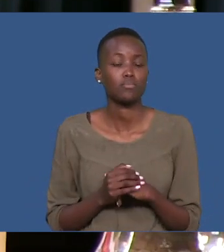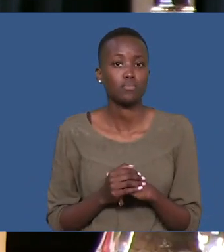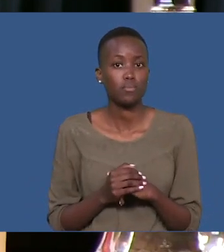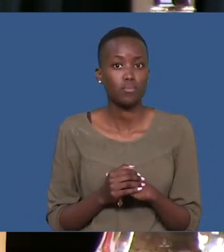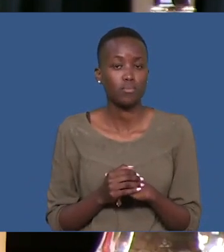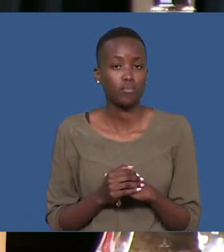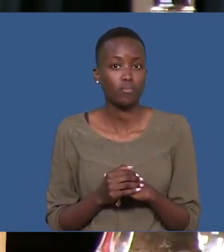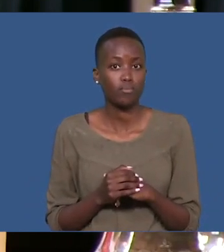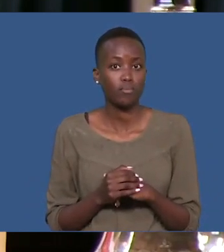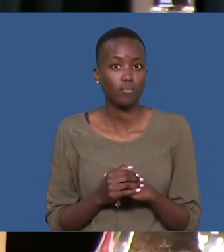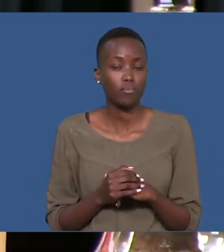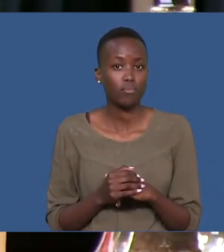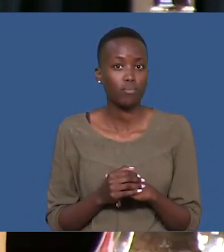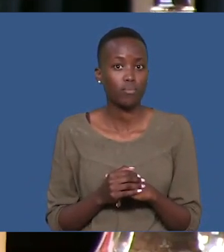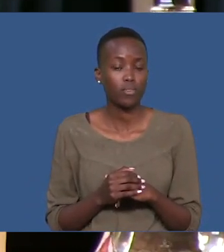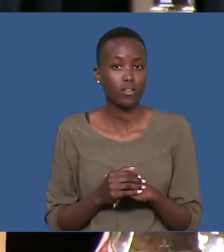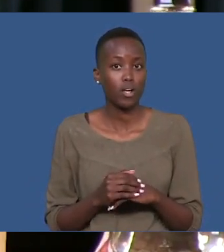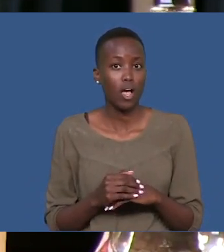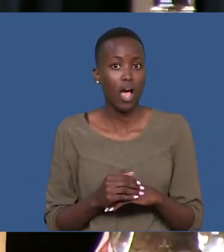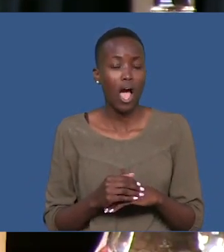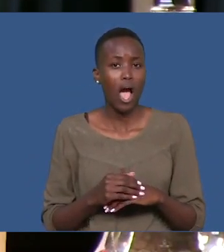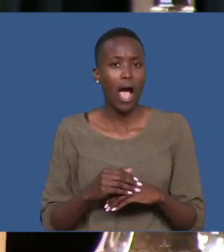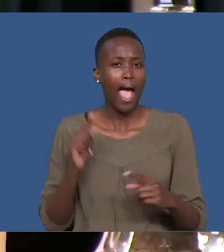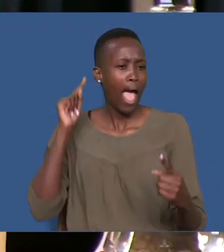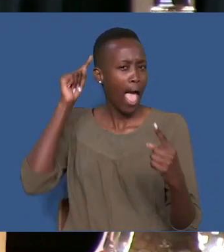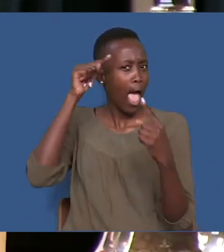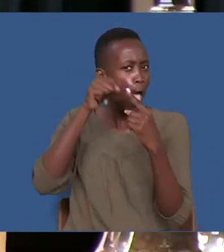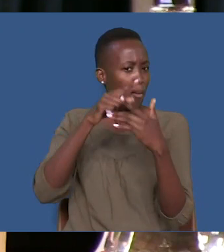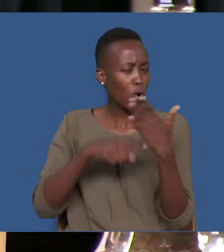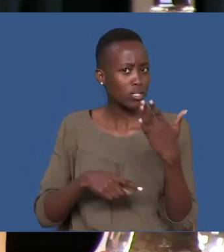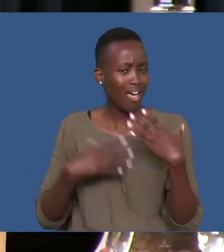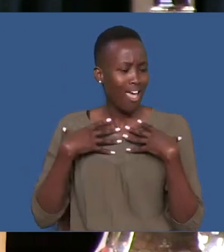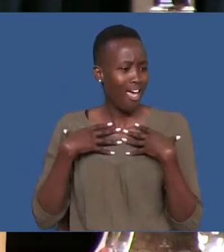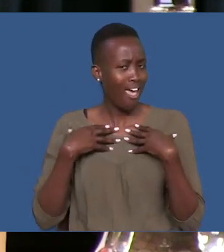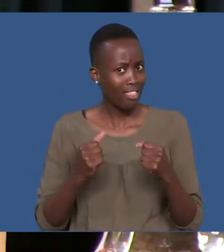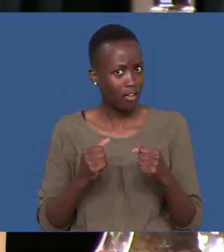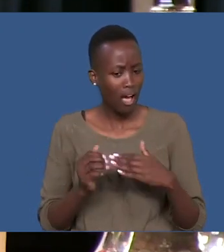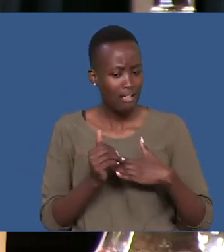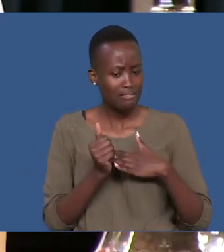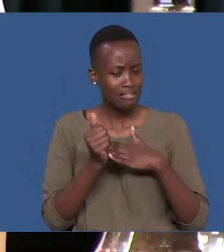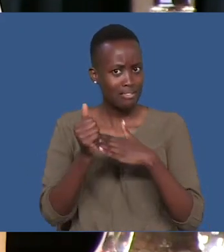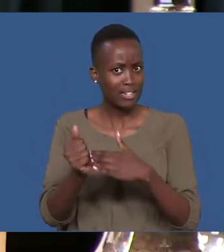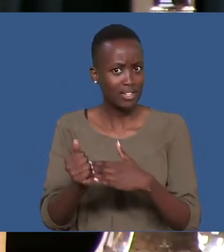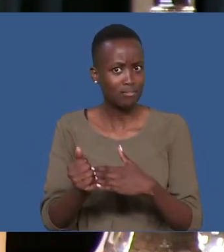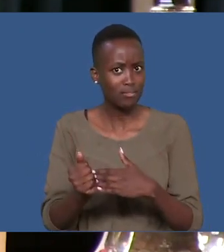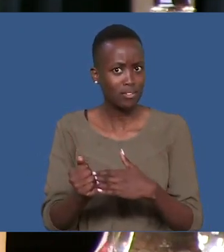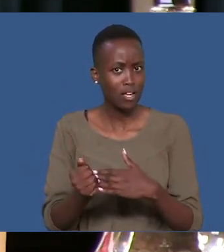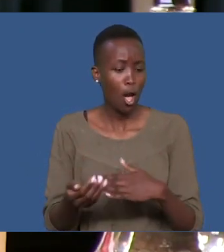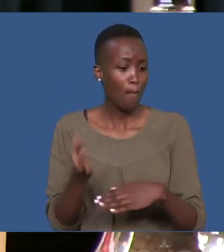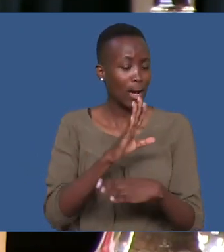The effects of it are directed towards healing, sustaining, guiding, reconciling,